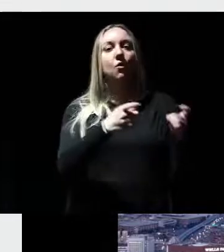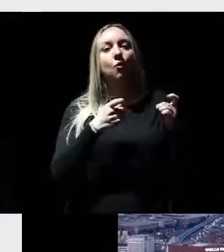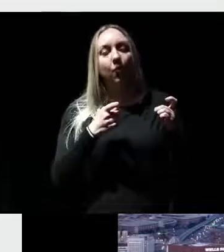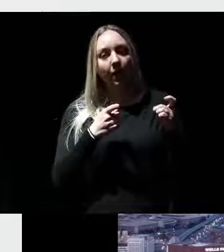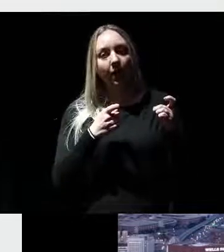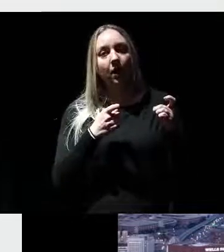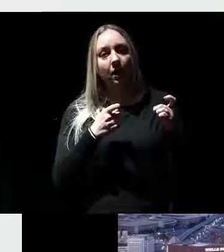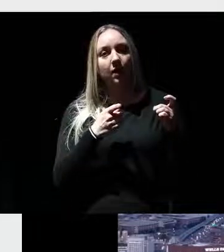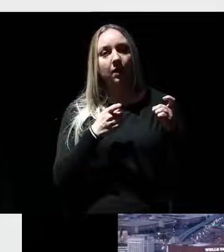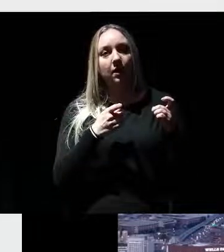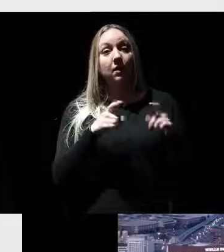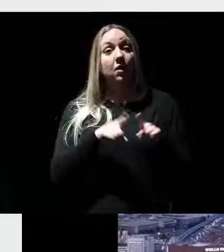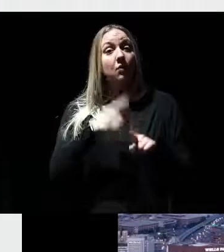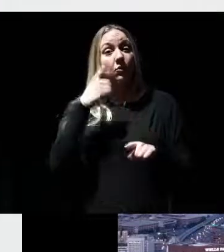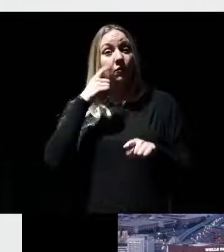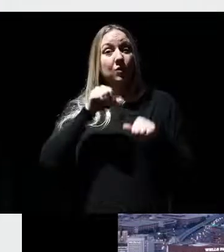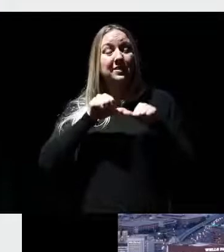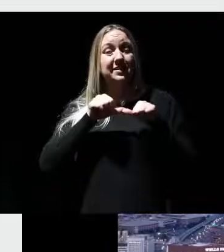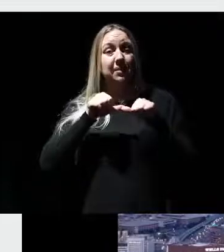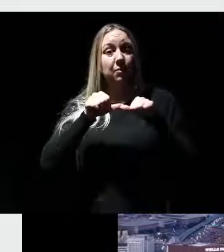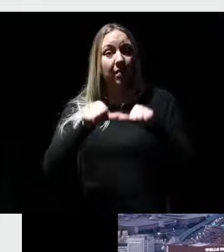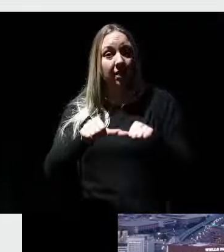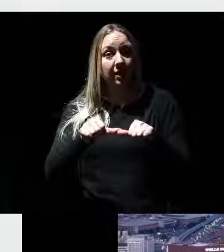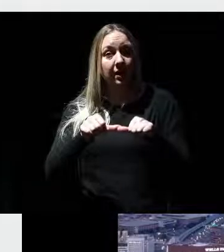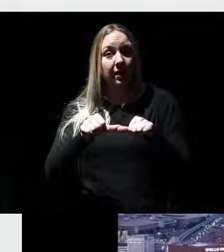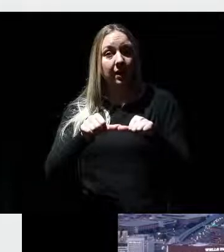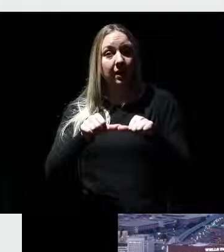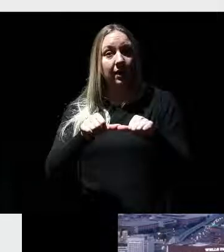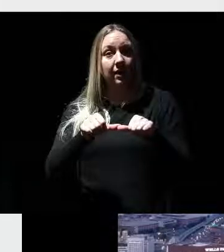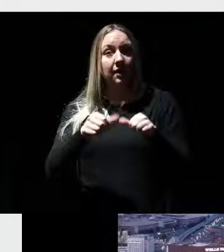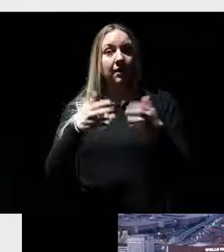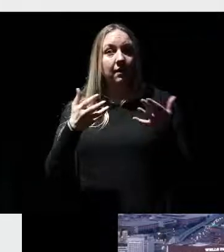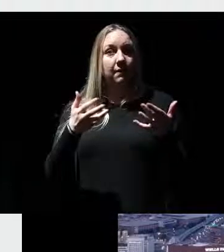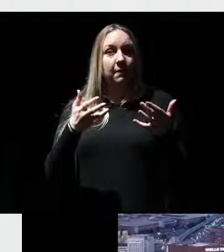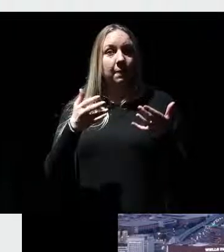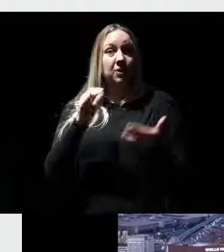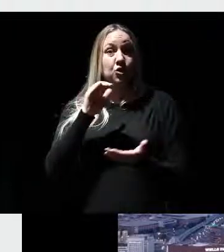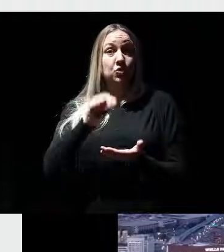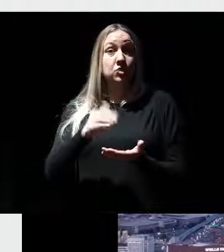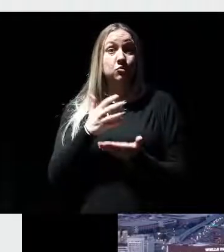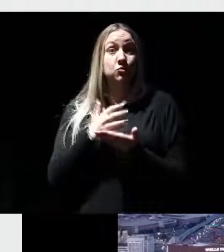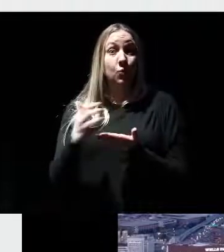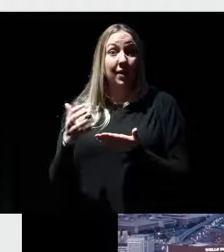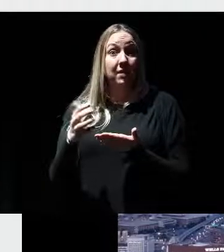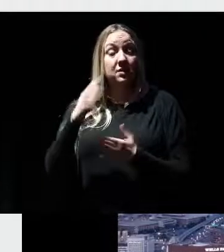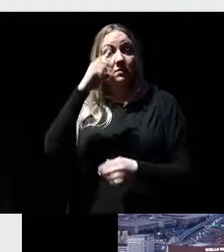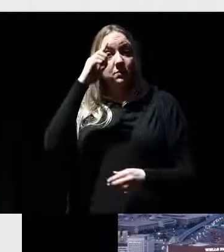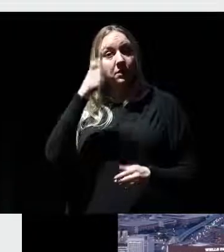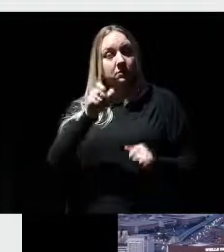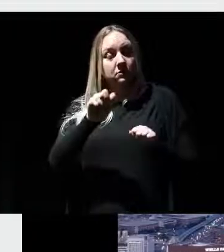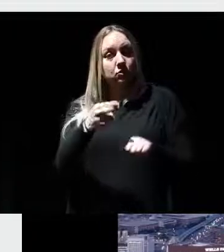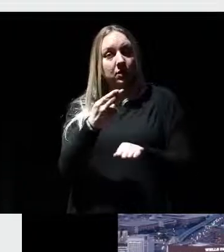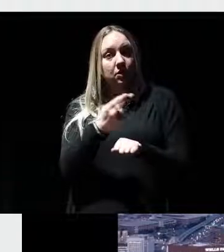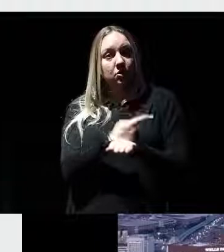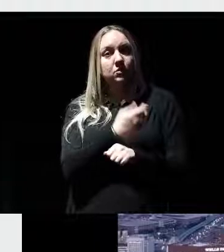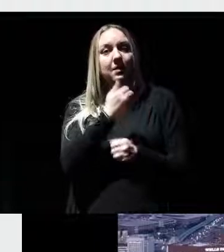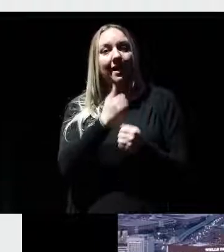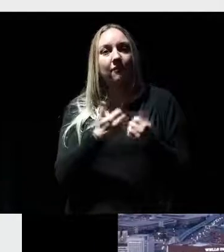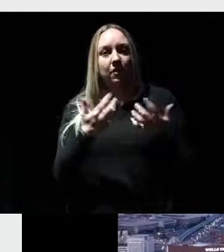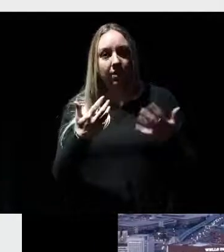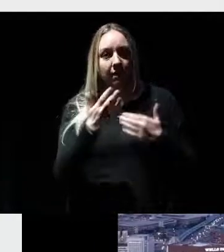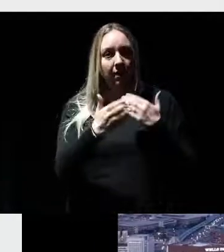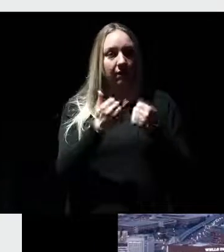from a sustainability standpoint, there's very little construction waste, because you're using everything, you're doing everything in